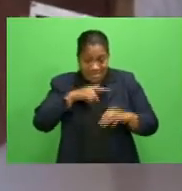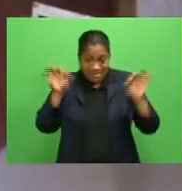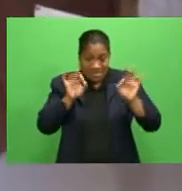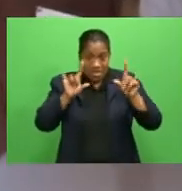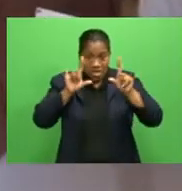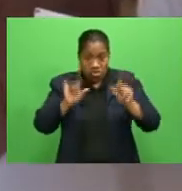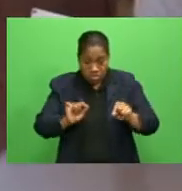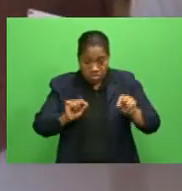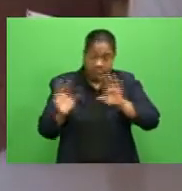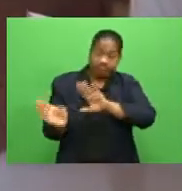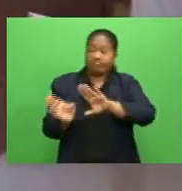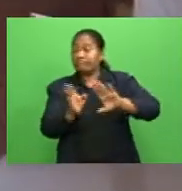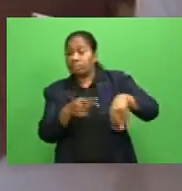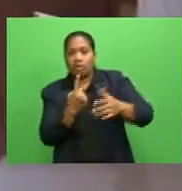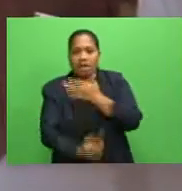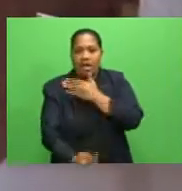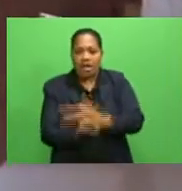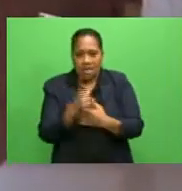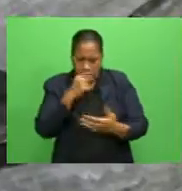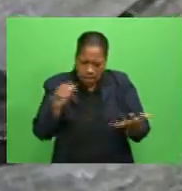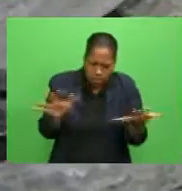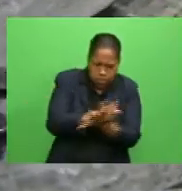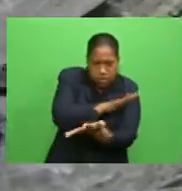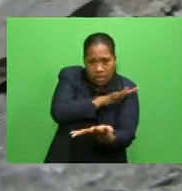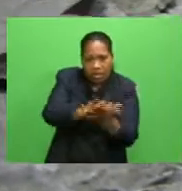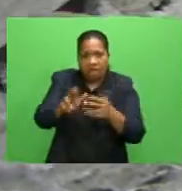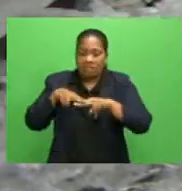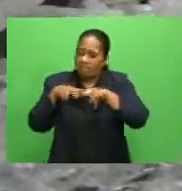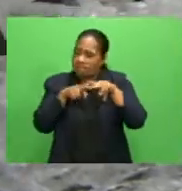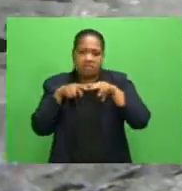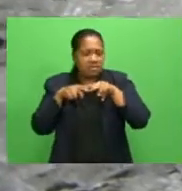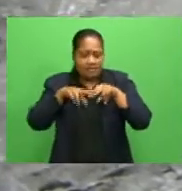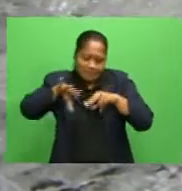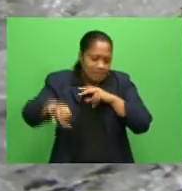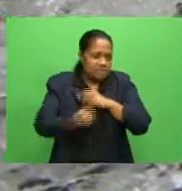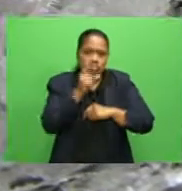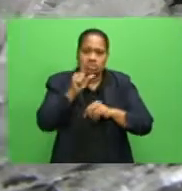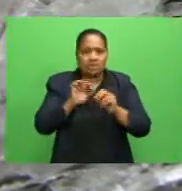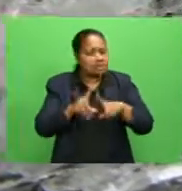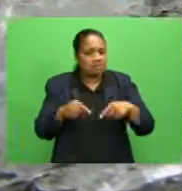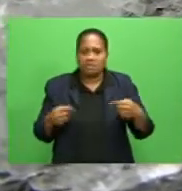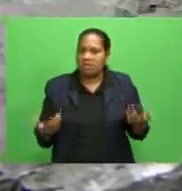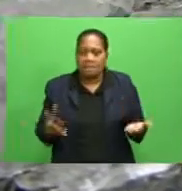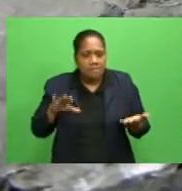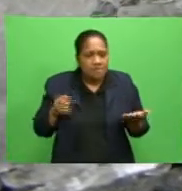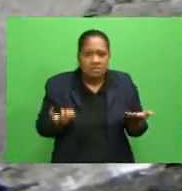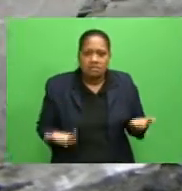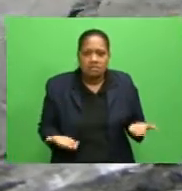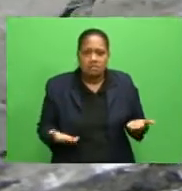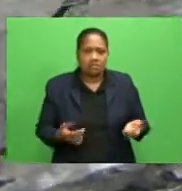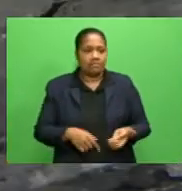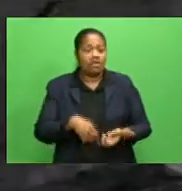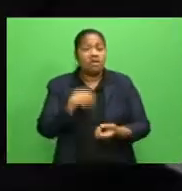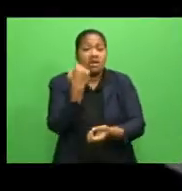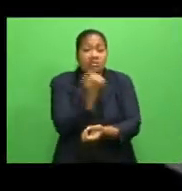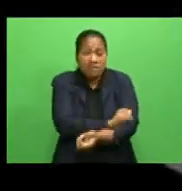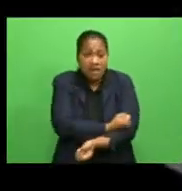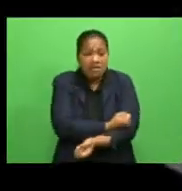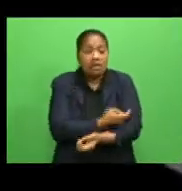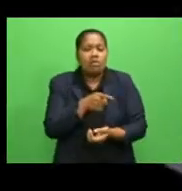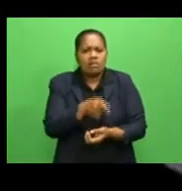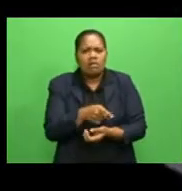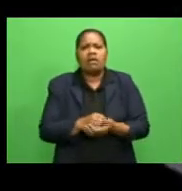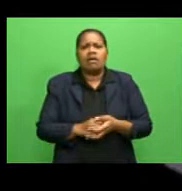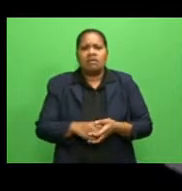will ruin Fiji unless we do something about it. The Defence Minister says methamphetamine is classified under psychotropic